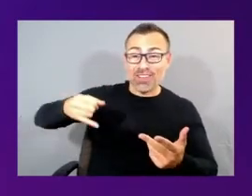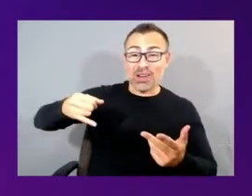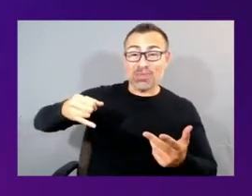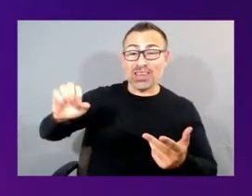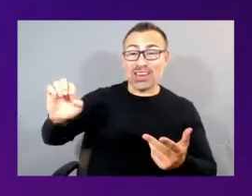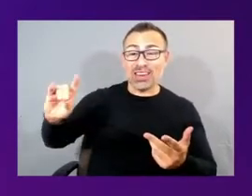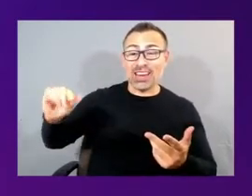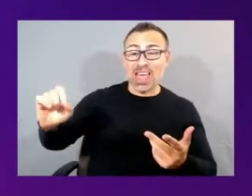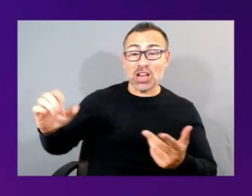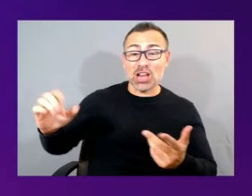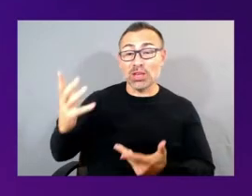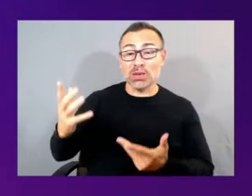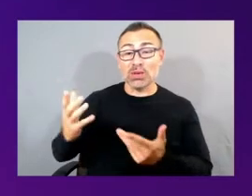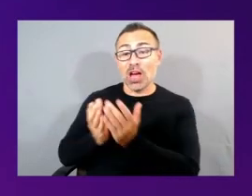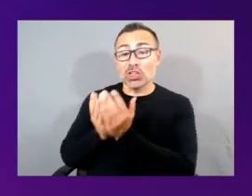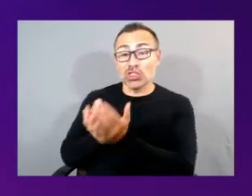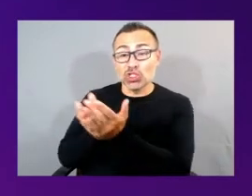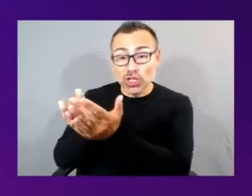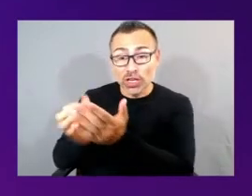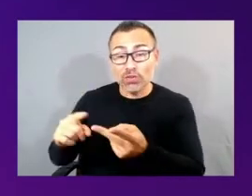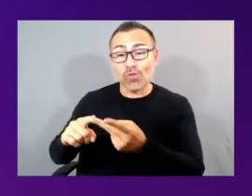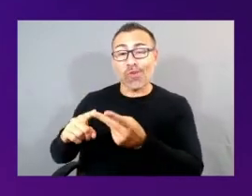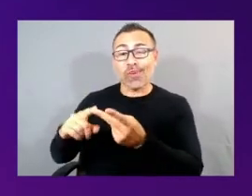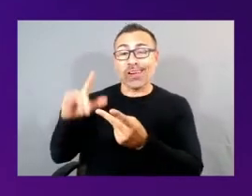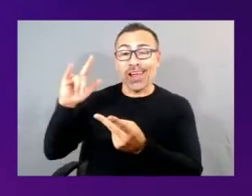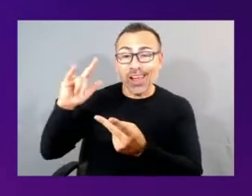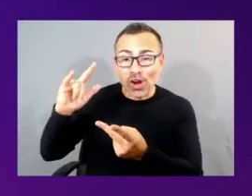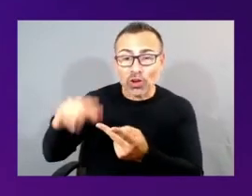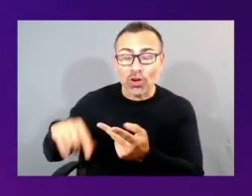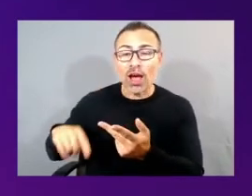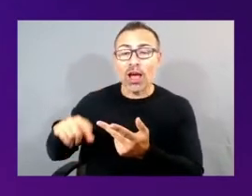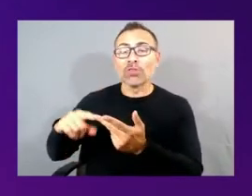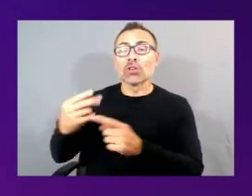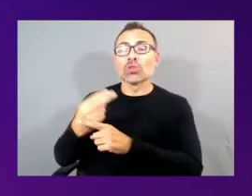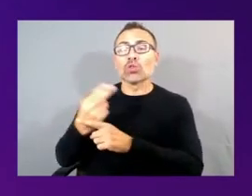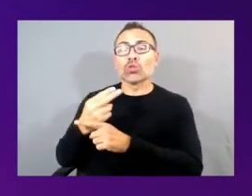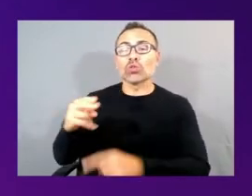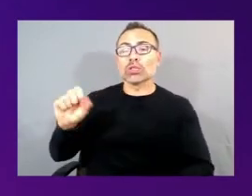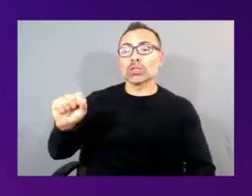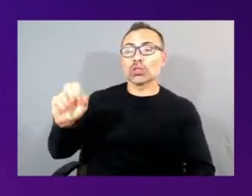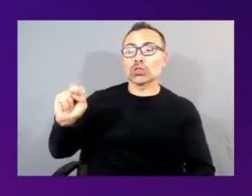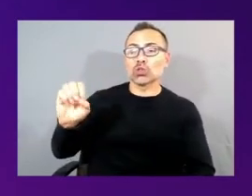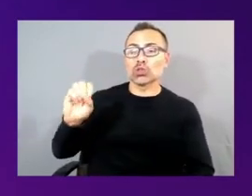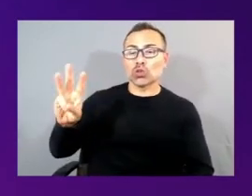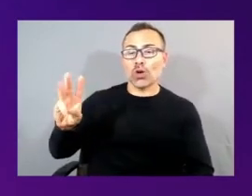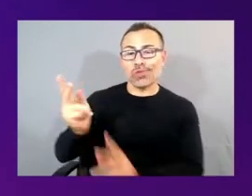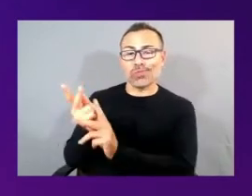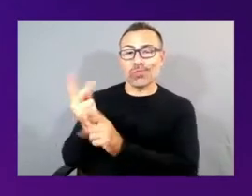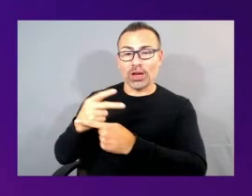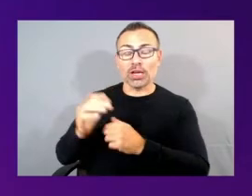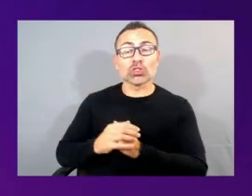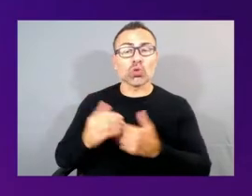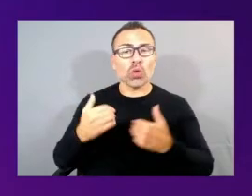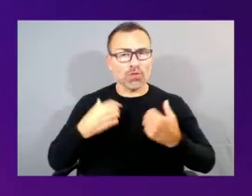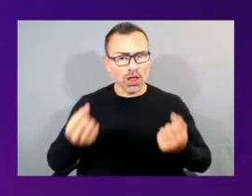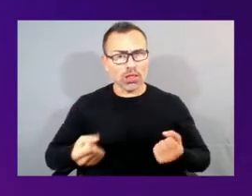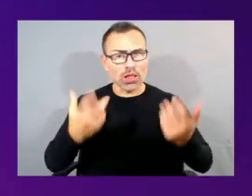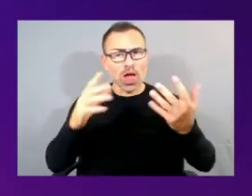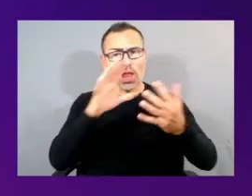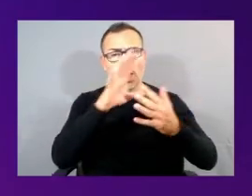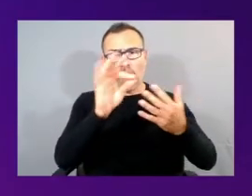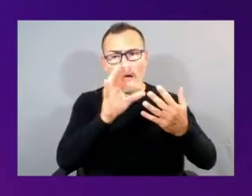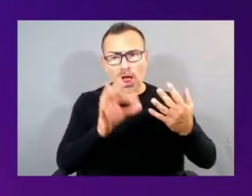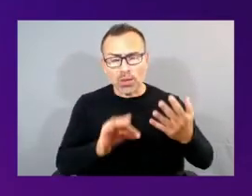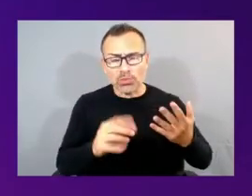aircraft using Snow products. So we provide you the greatest set of options for you to be able to pick the appropriate